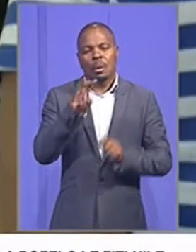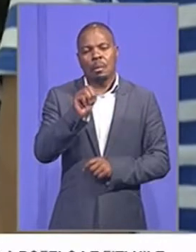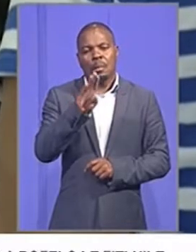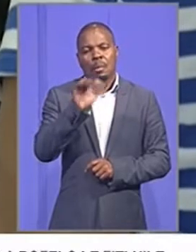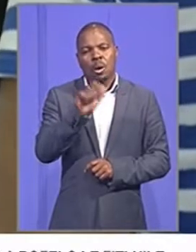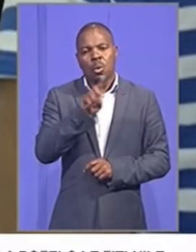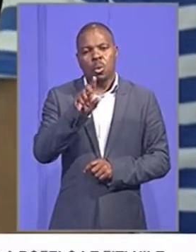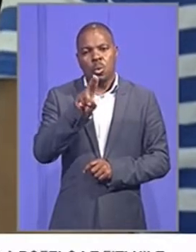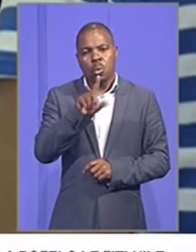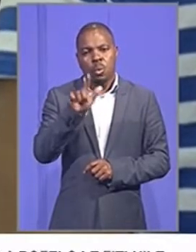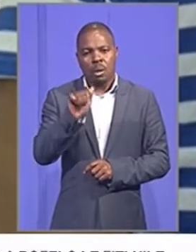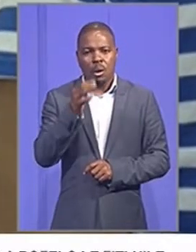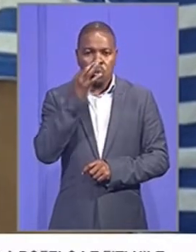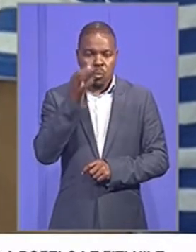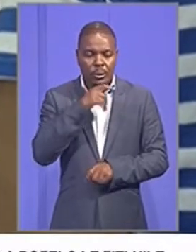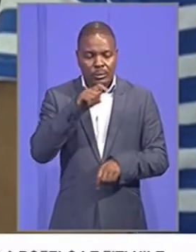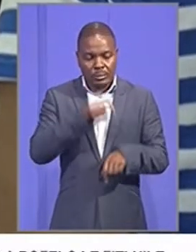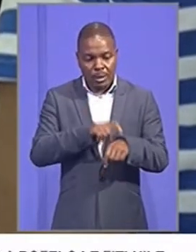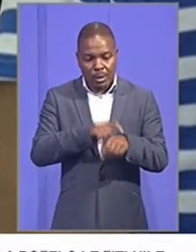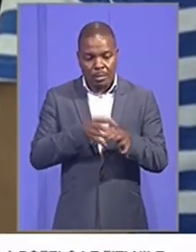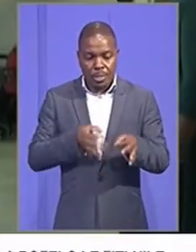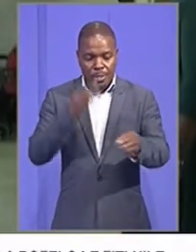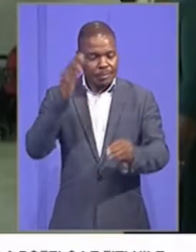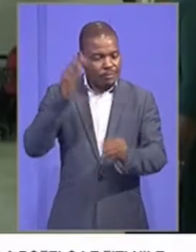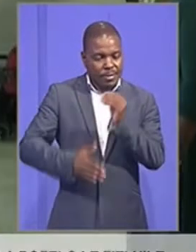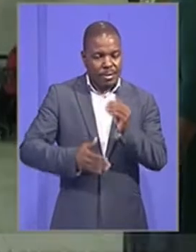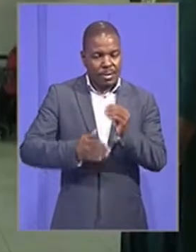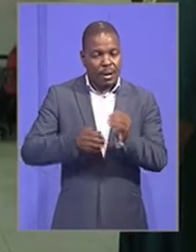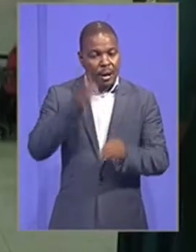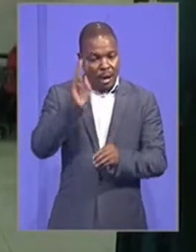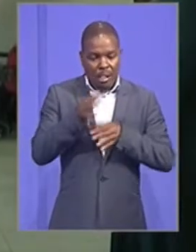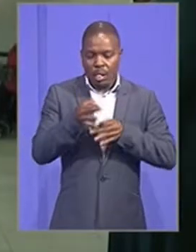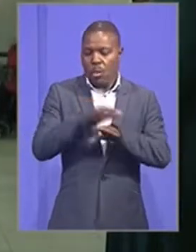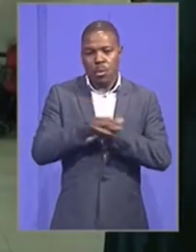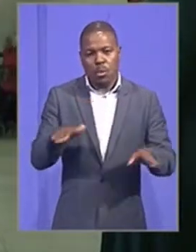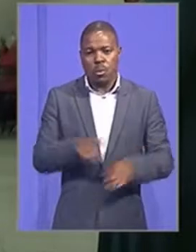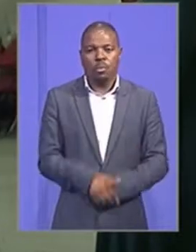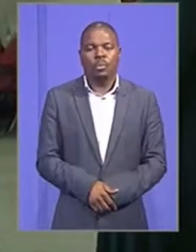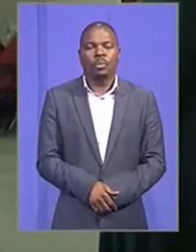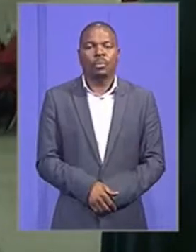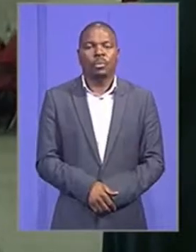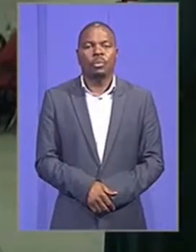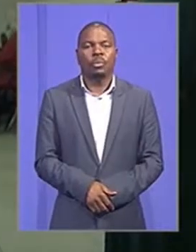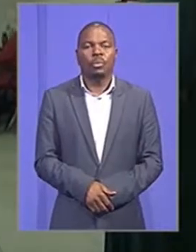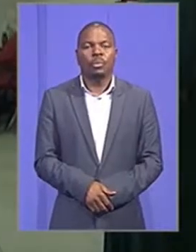hore nako e ne e okeditswe kgetlo la ho qetela. Makgala Masiteng, SABC News, Bloemfontein.